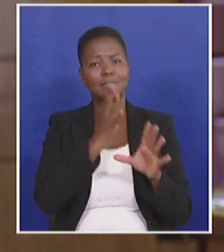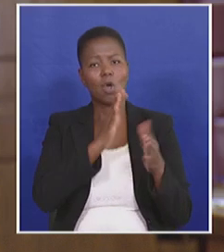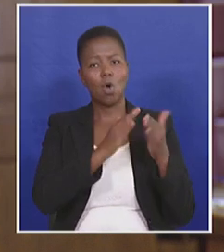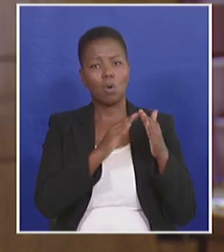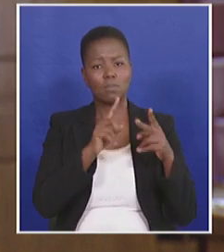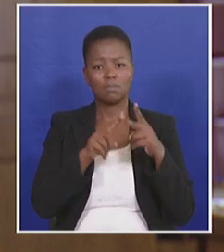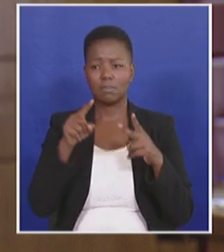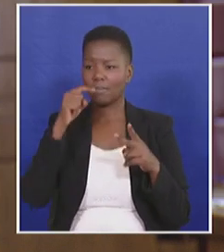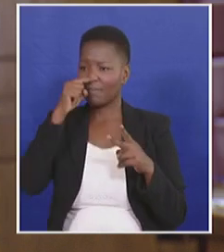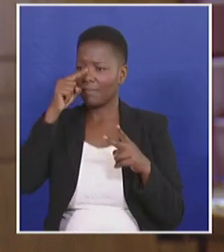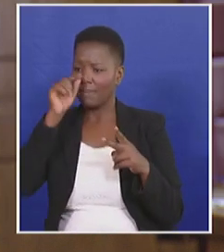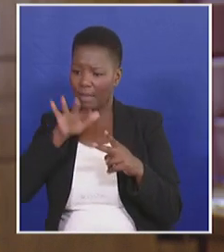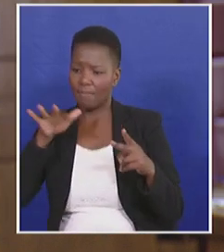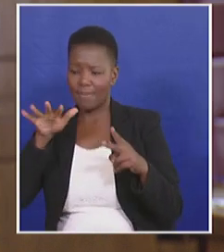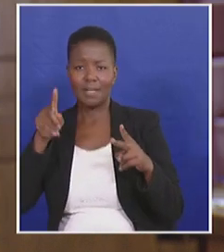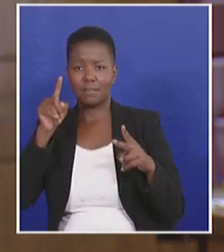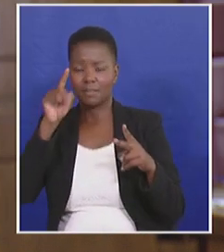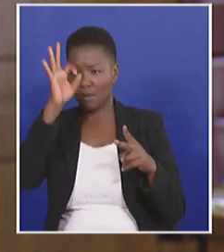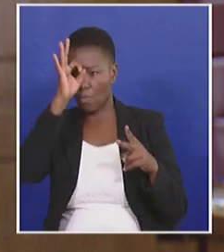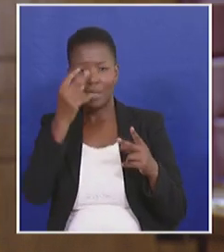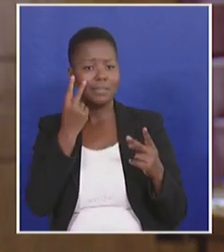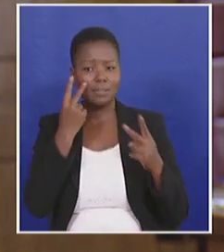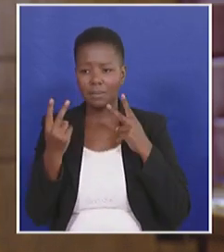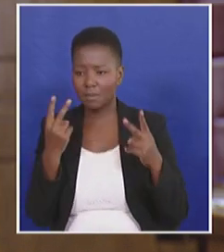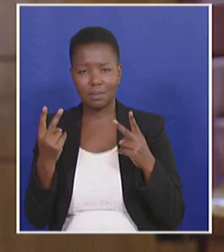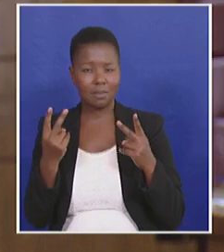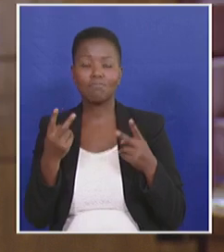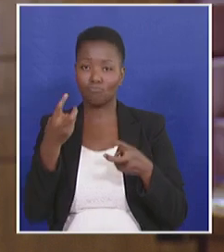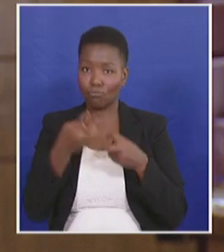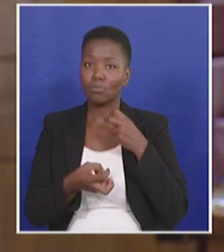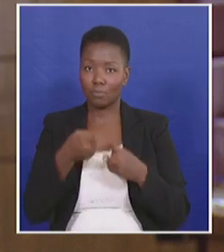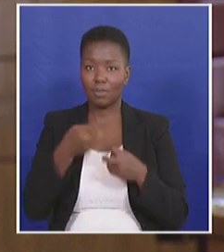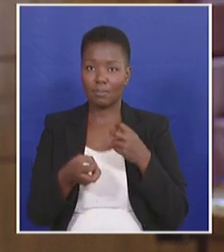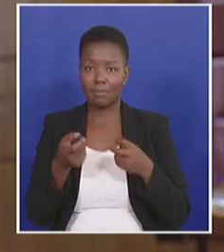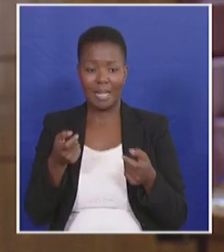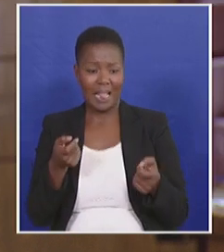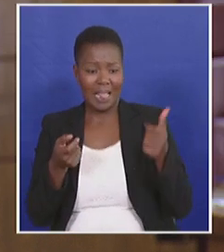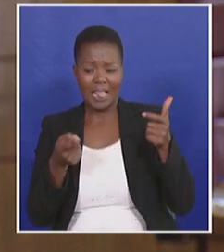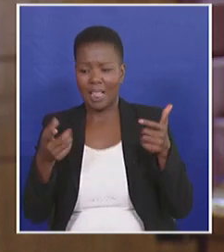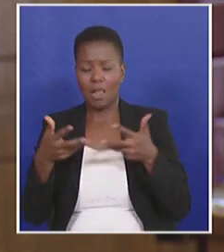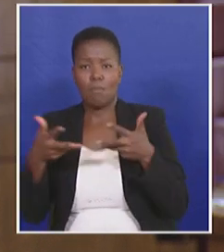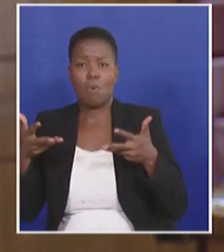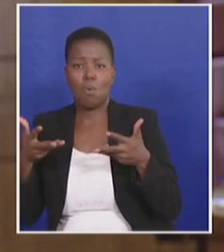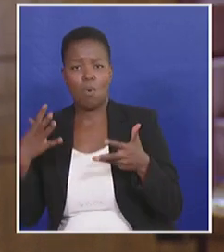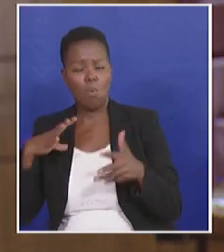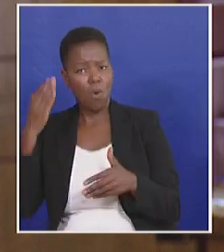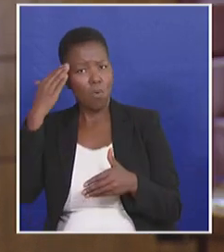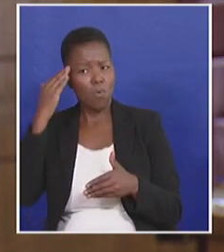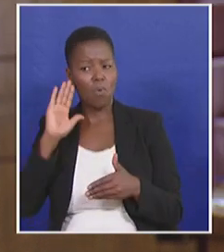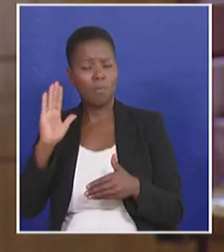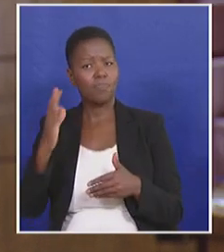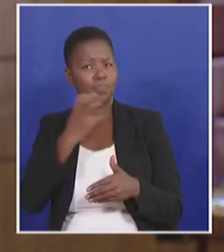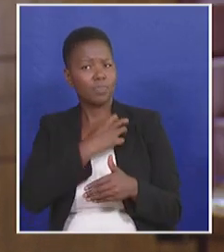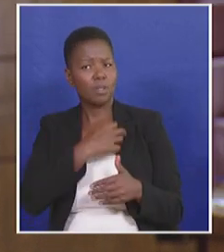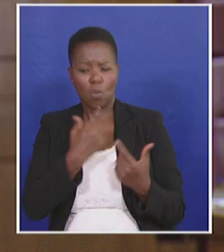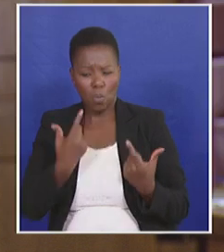vis-a-vis the suburbs is also a challenge in most instances. What is it that you can commit to